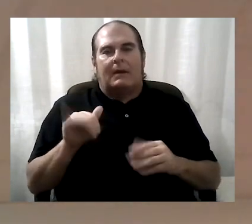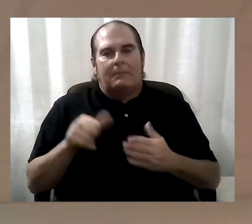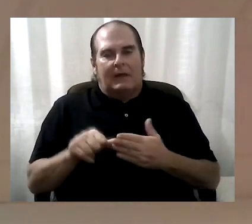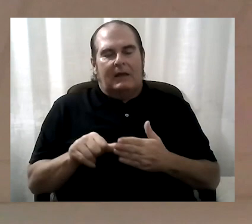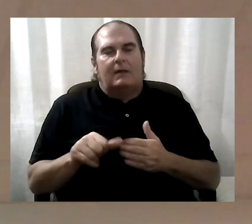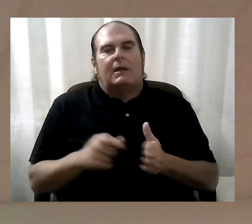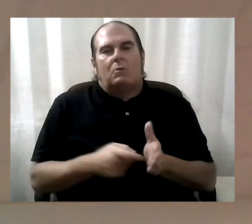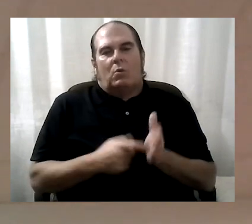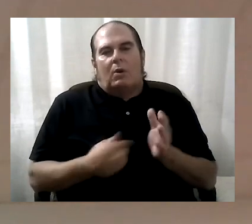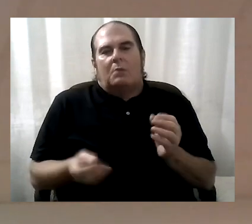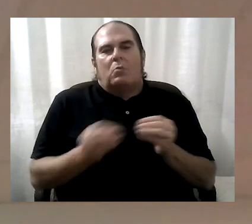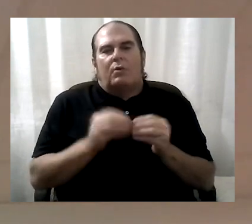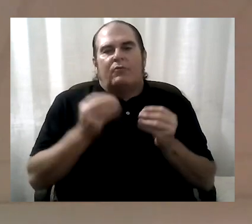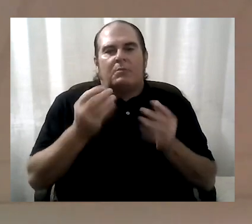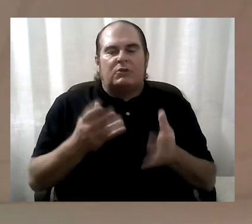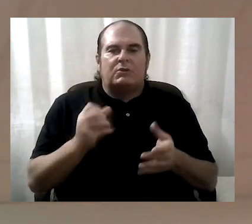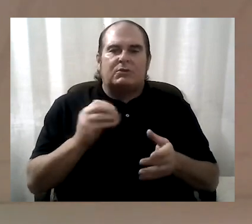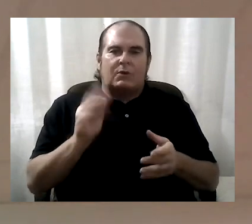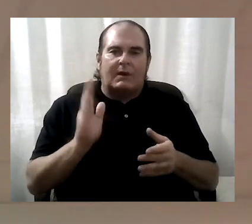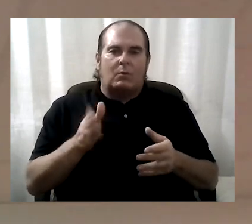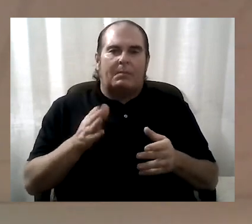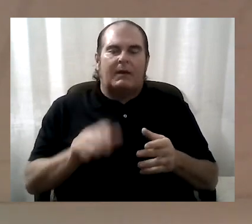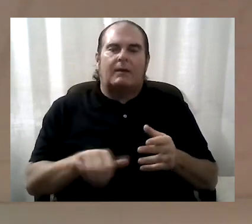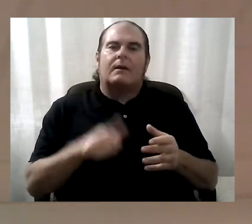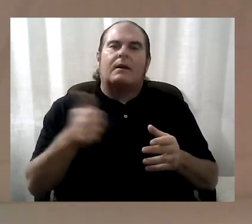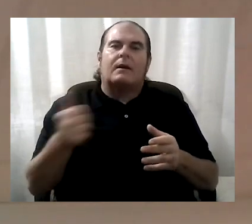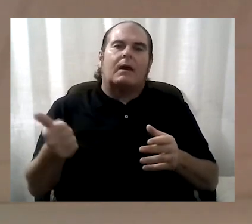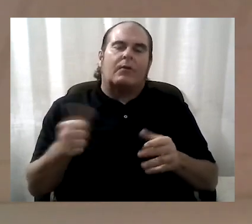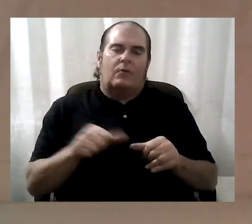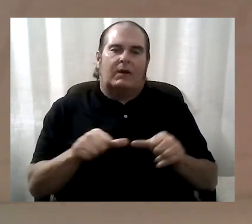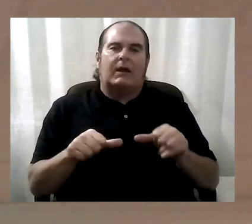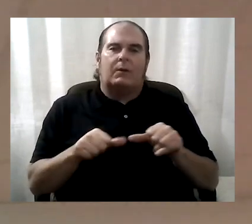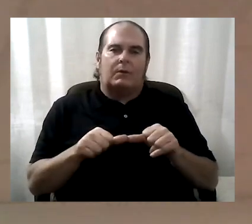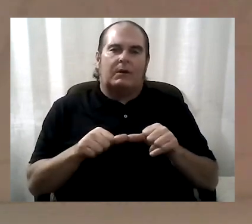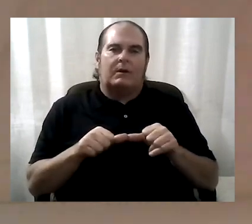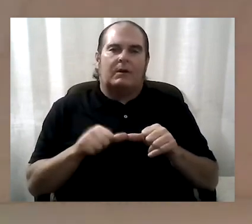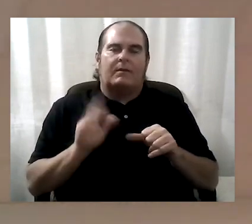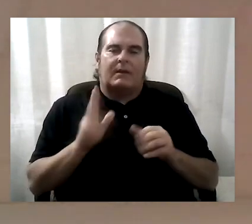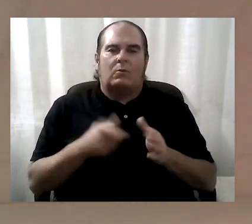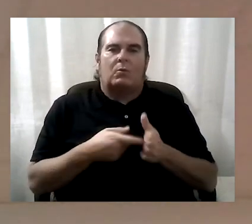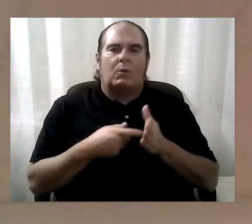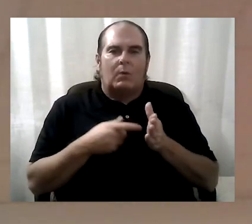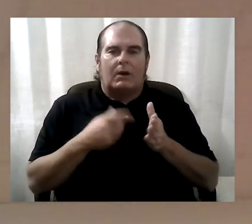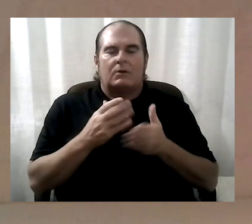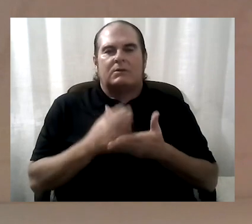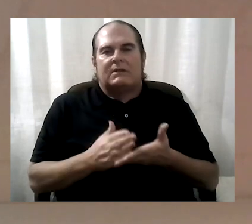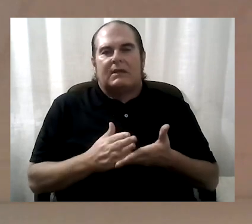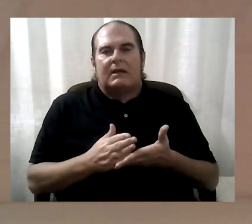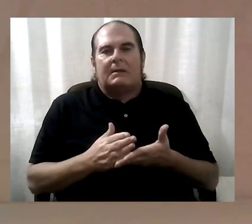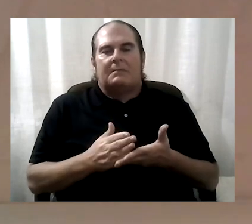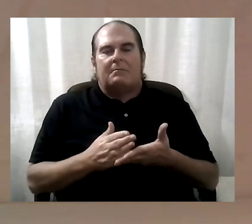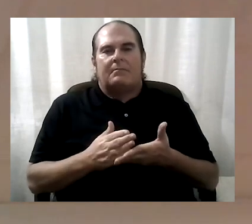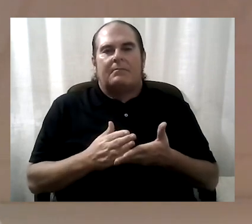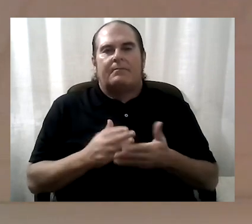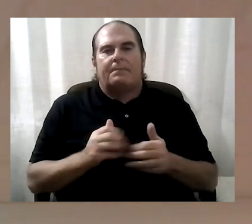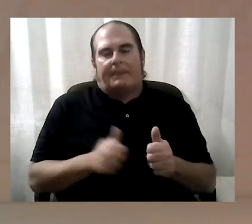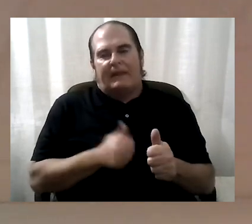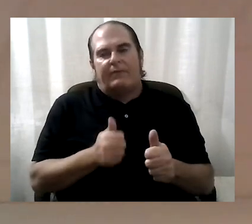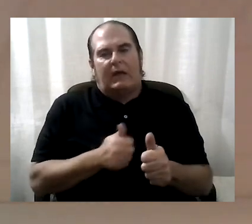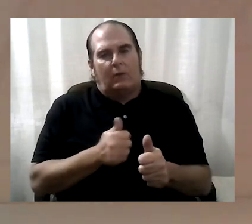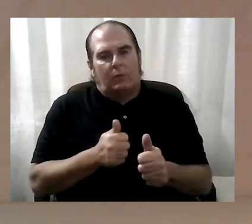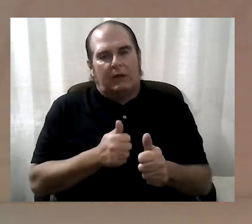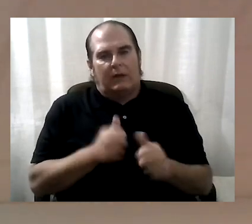be another area that's going to require some following and some determination as to what's going to happen